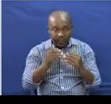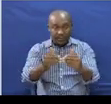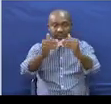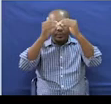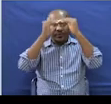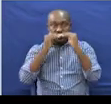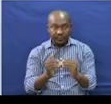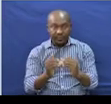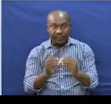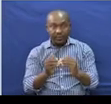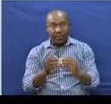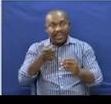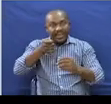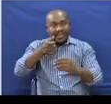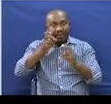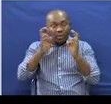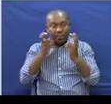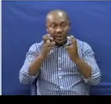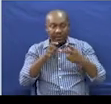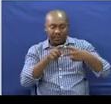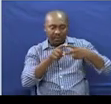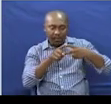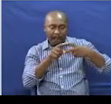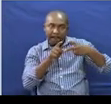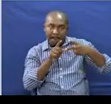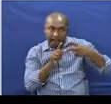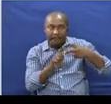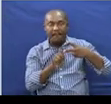second subtopic. That is population